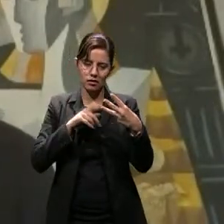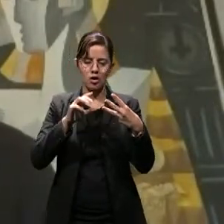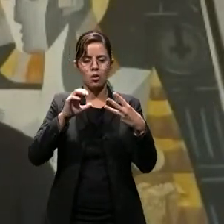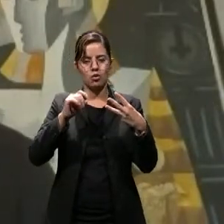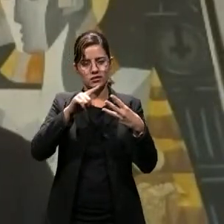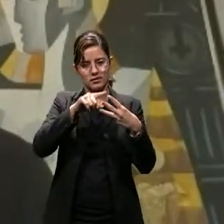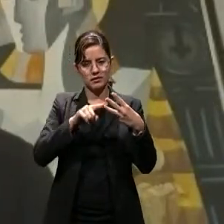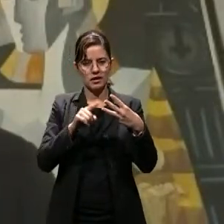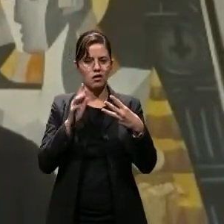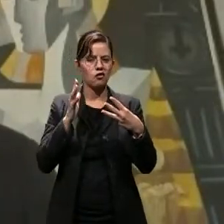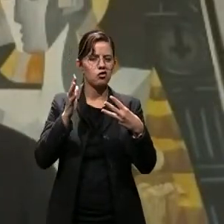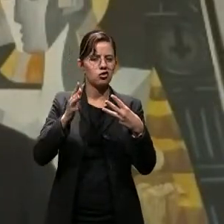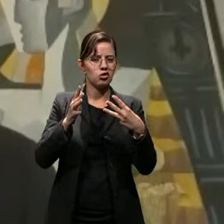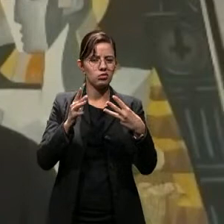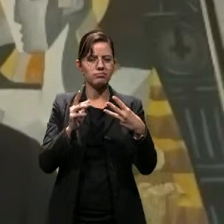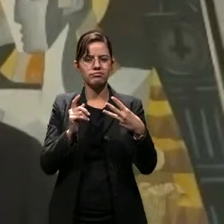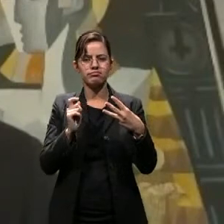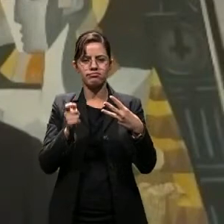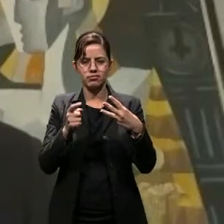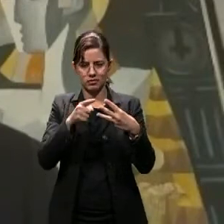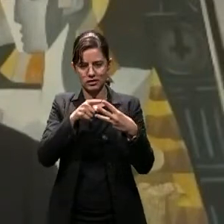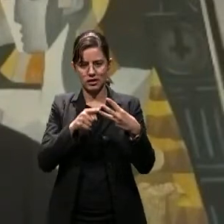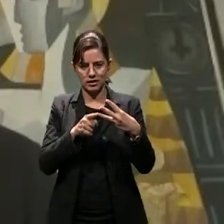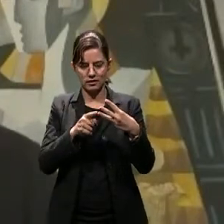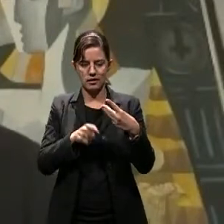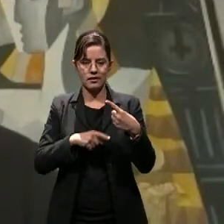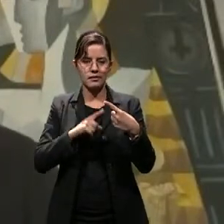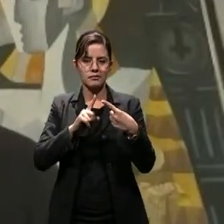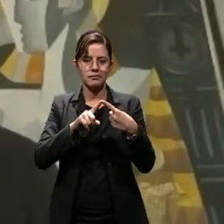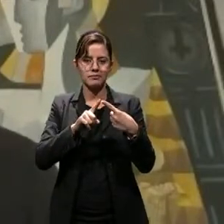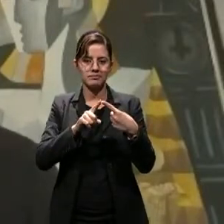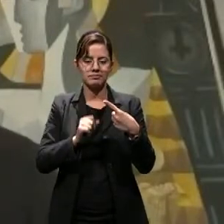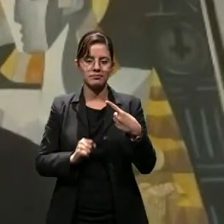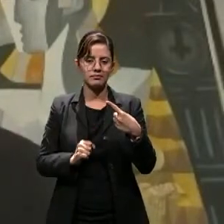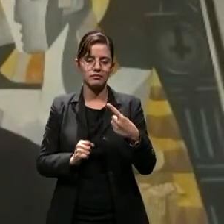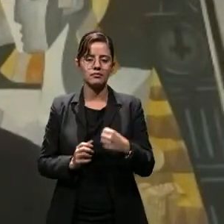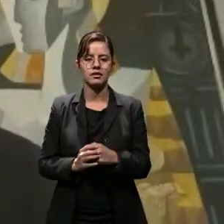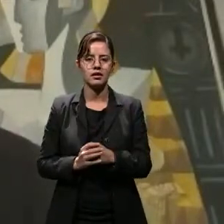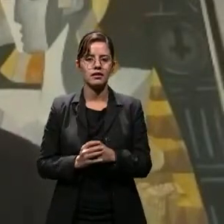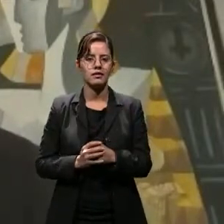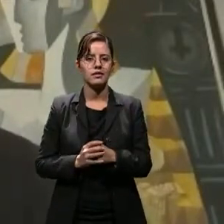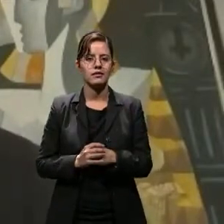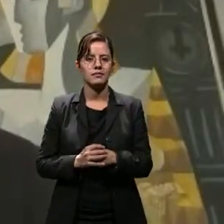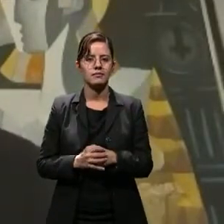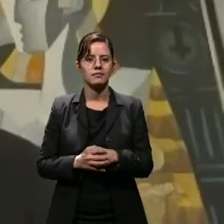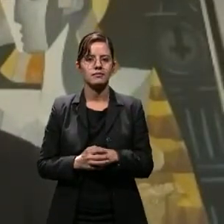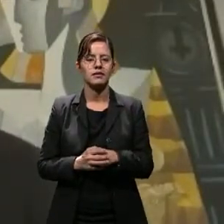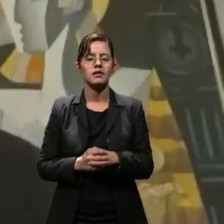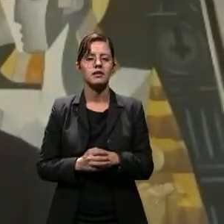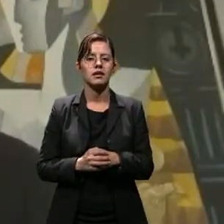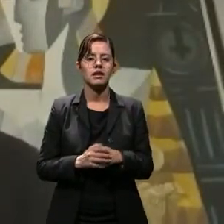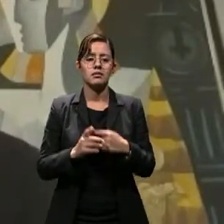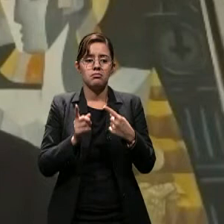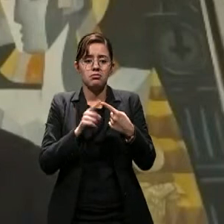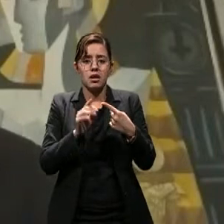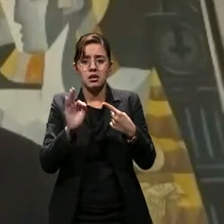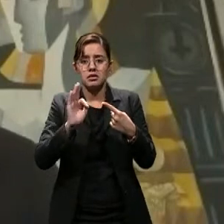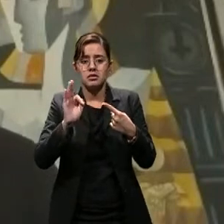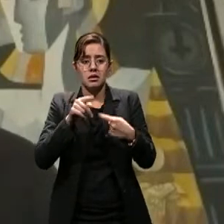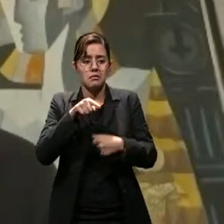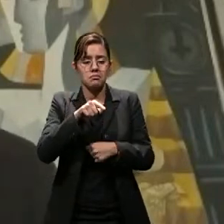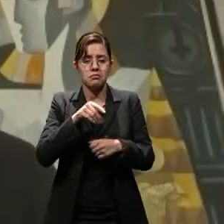conduct or three possible scenarios. The first scenario is simply that there